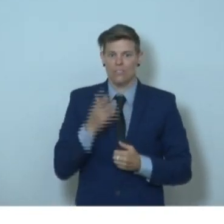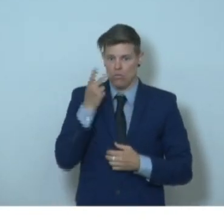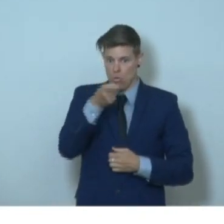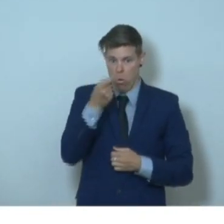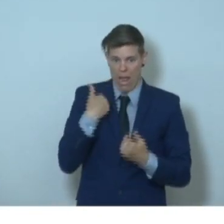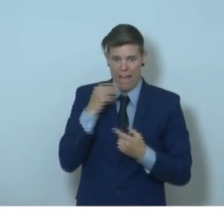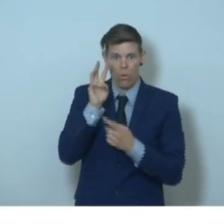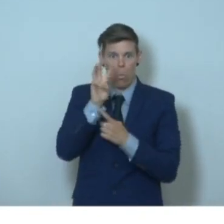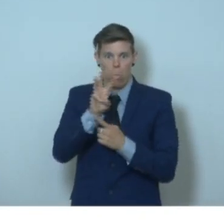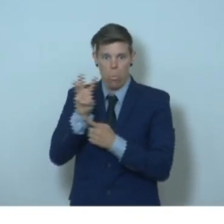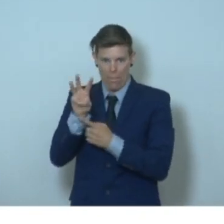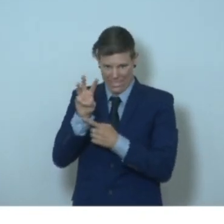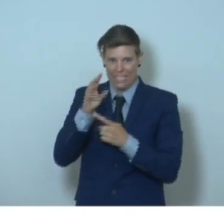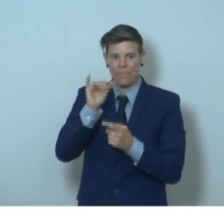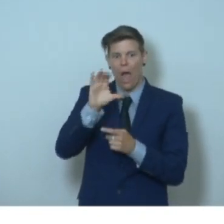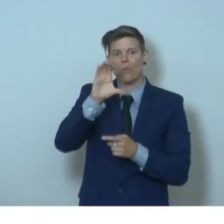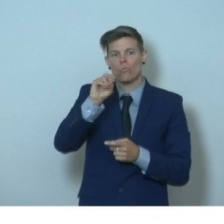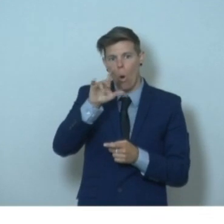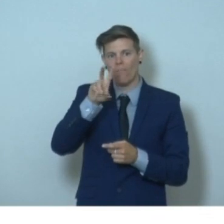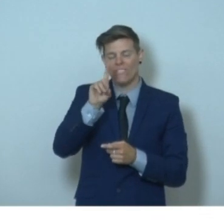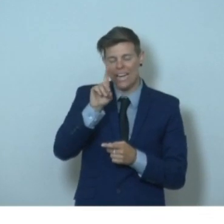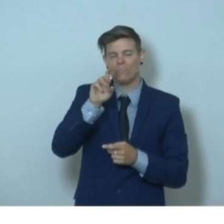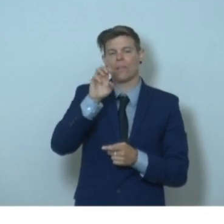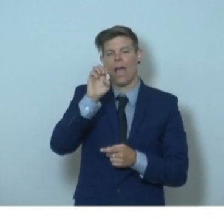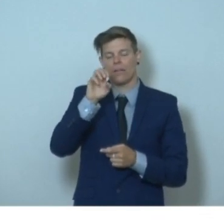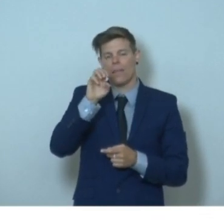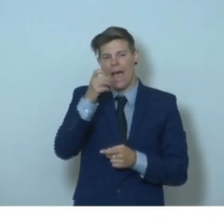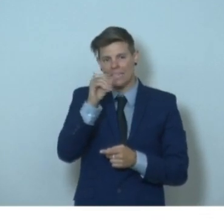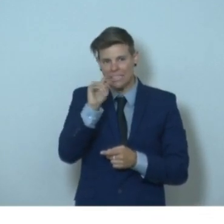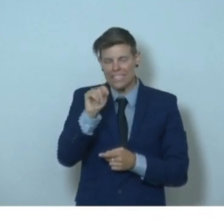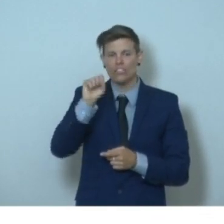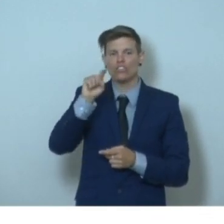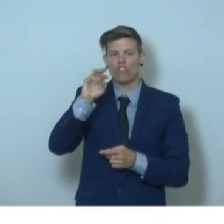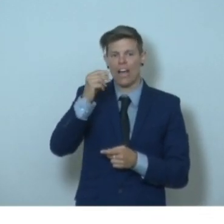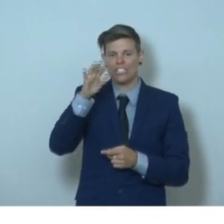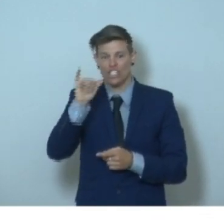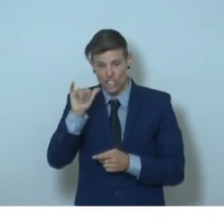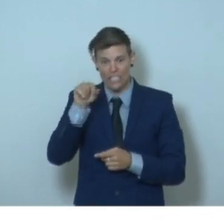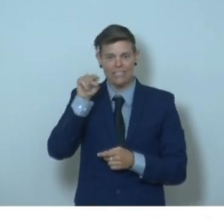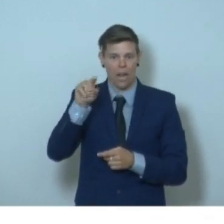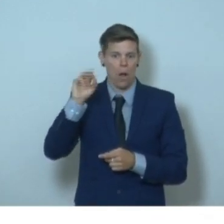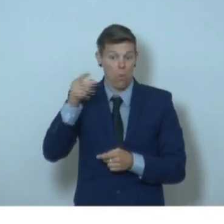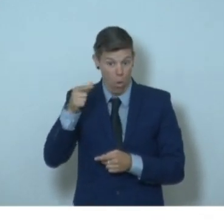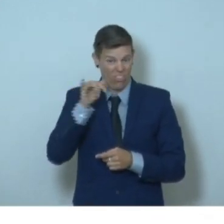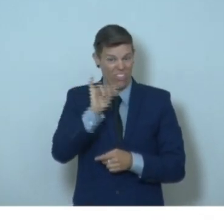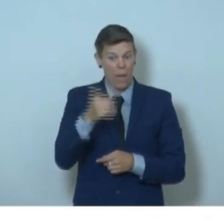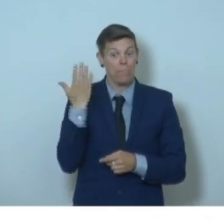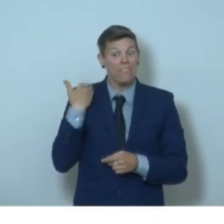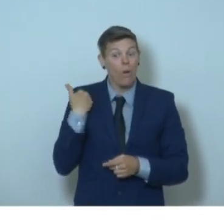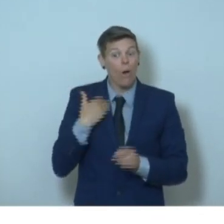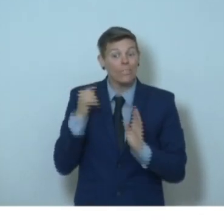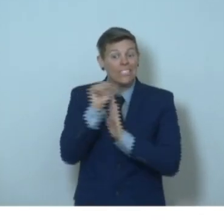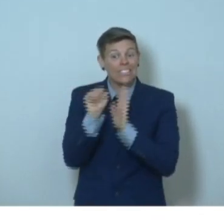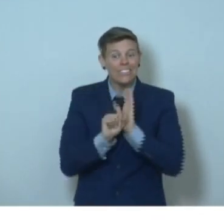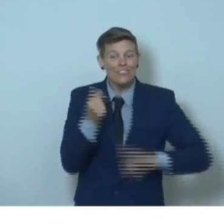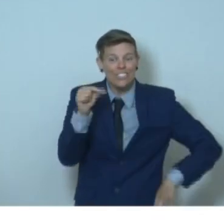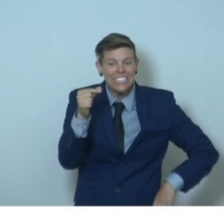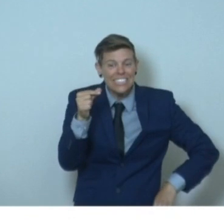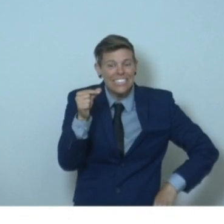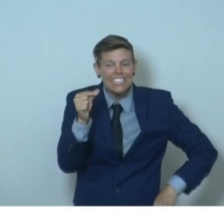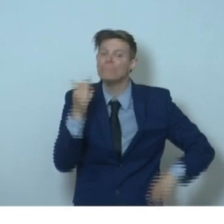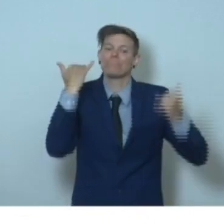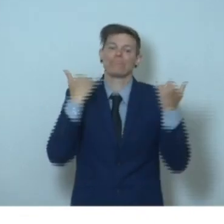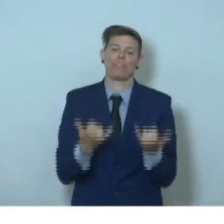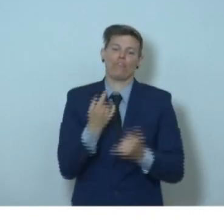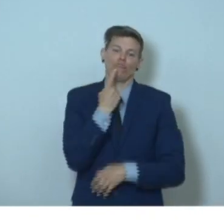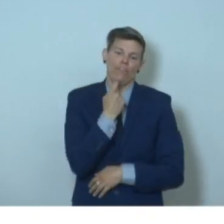COVID Exit Strategy, and you can see we're a bright red there and no longer green as we've been for weeks. So it means